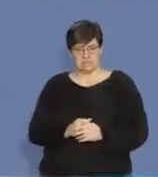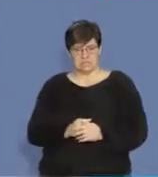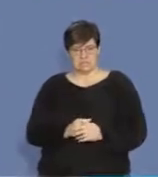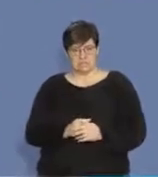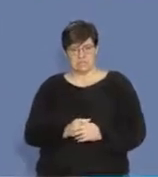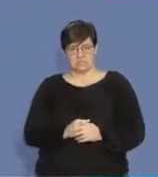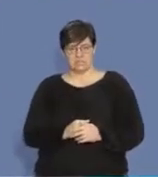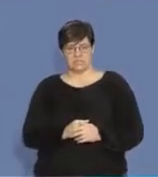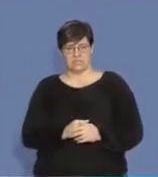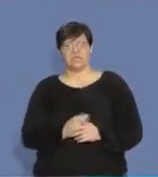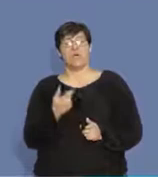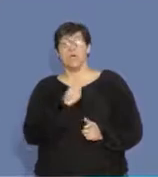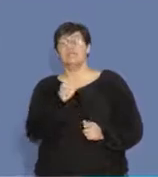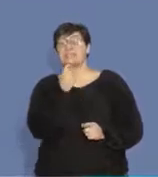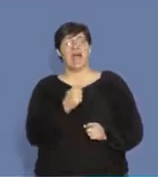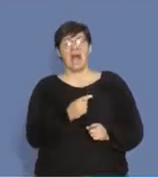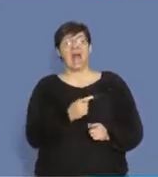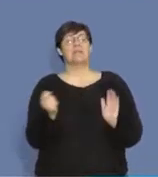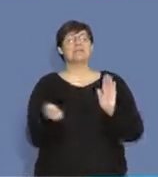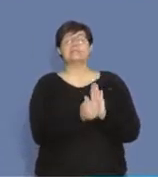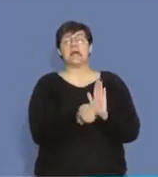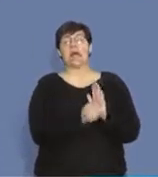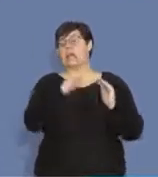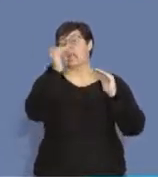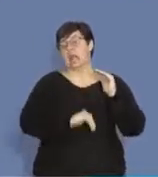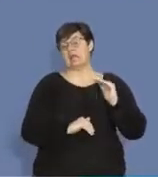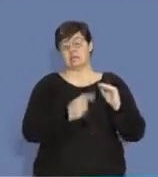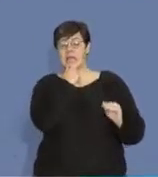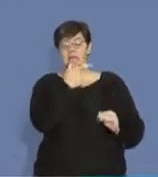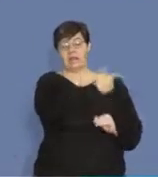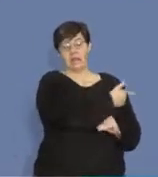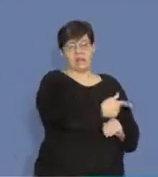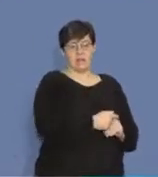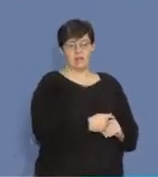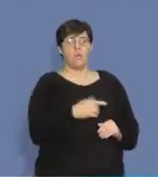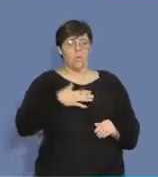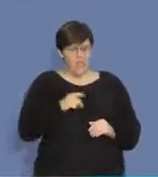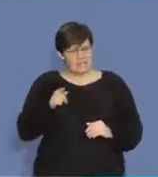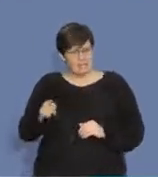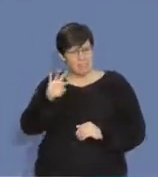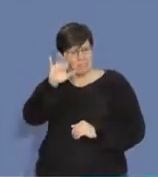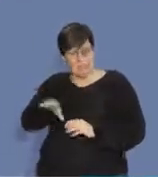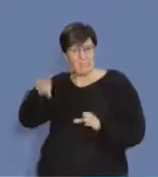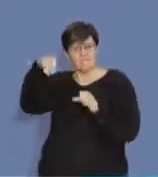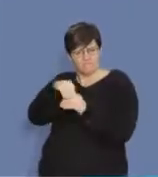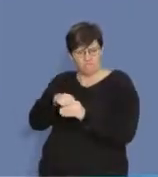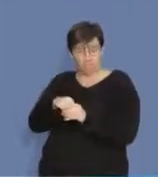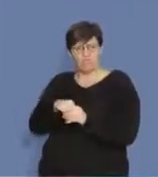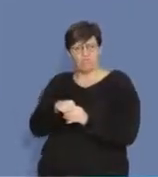So clearly, they want to engage us in an unethical and a fraudulent